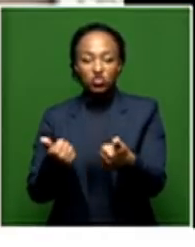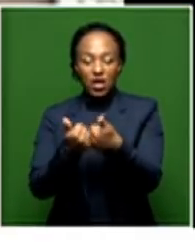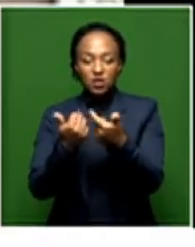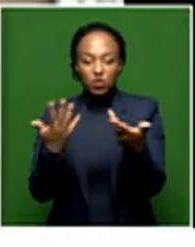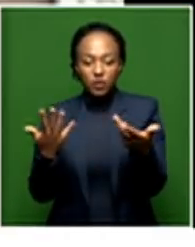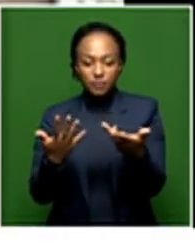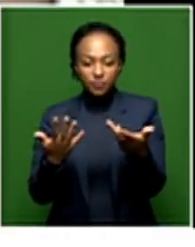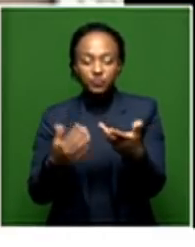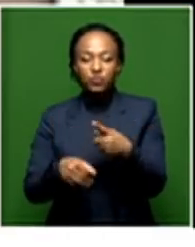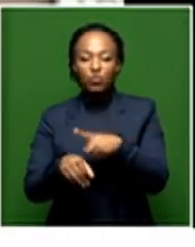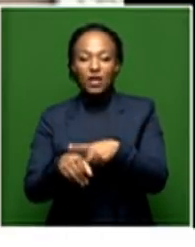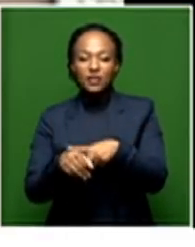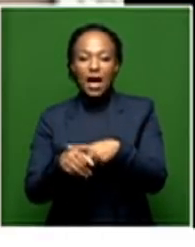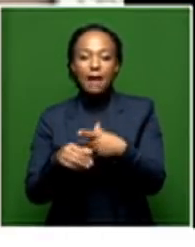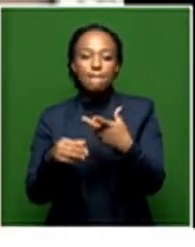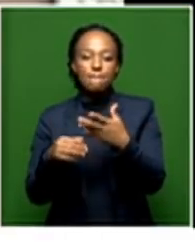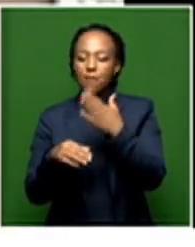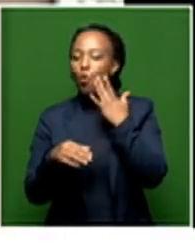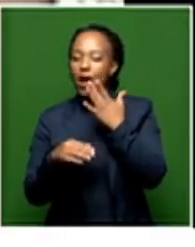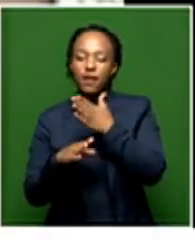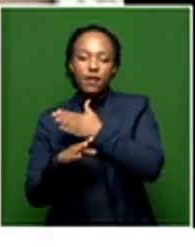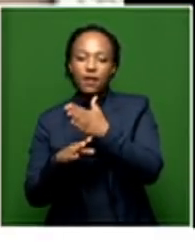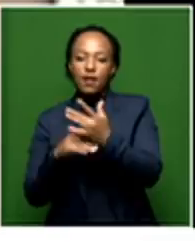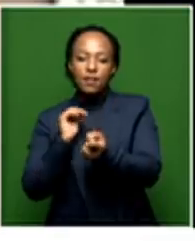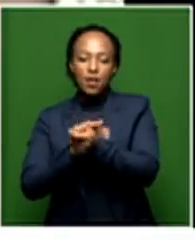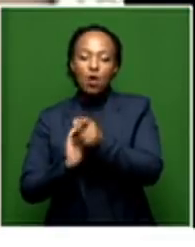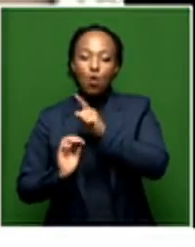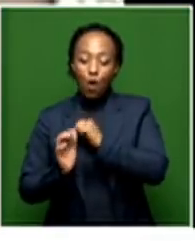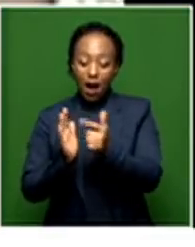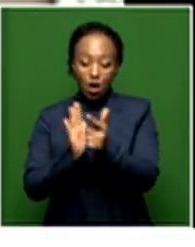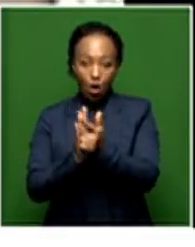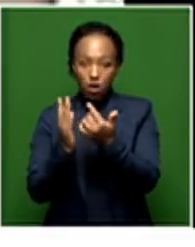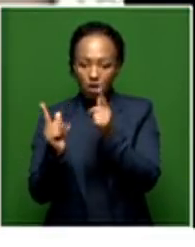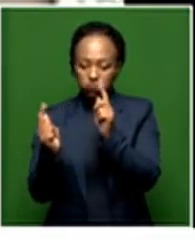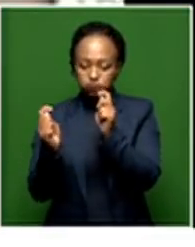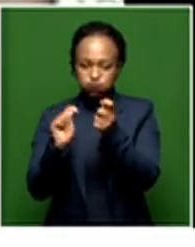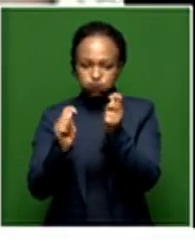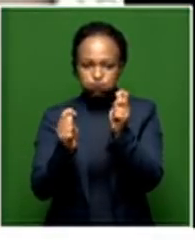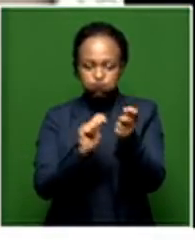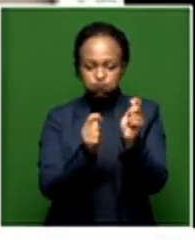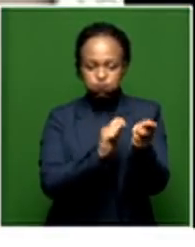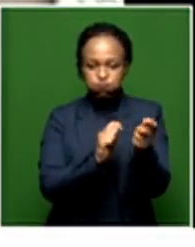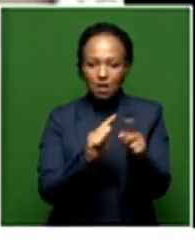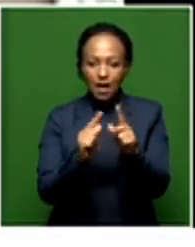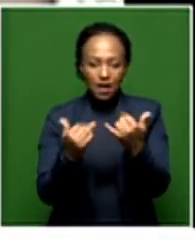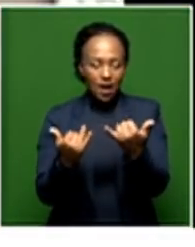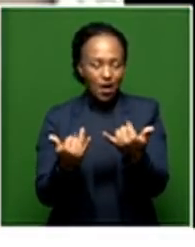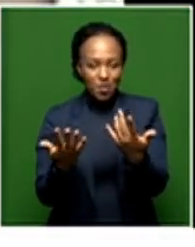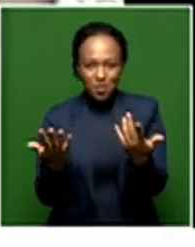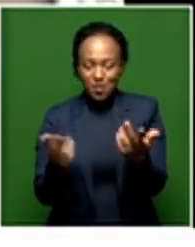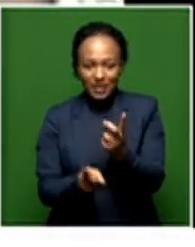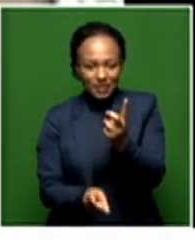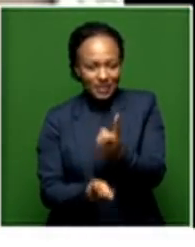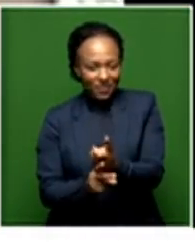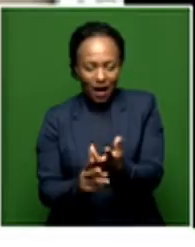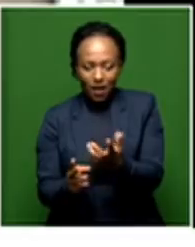a particular timeline because the law has been changing. Actually, it's very, very difficult to keep up with